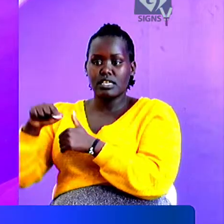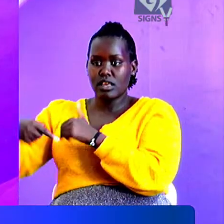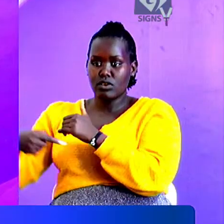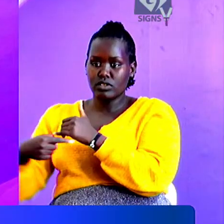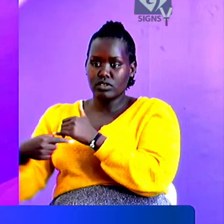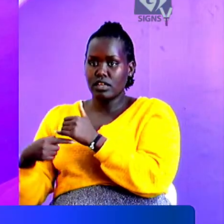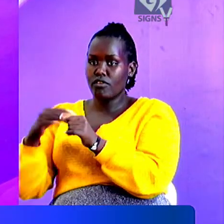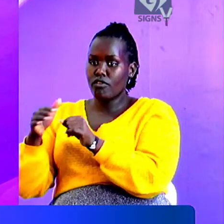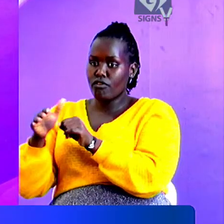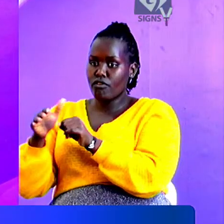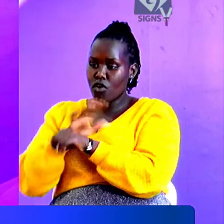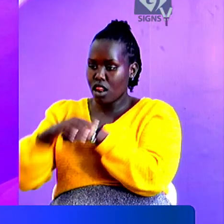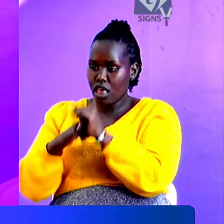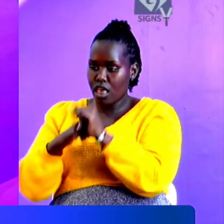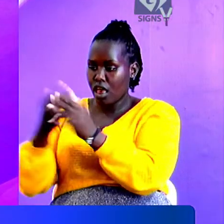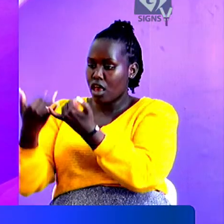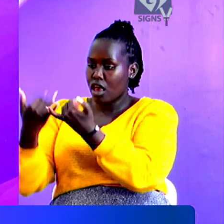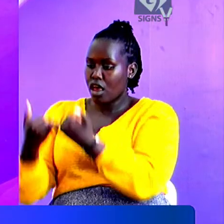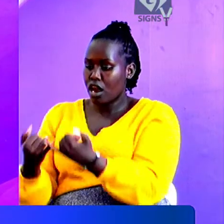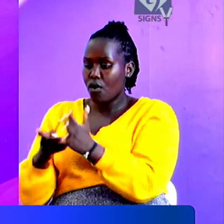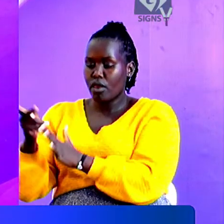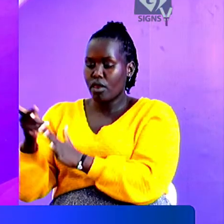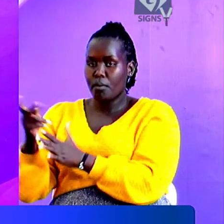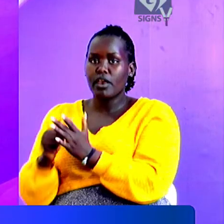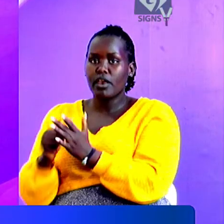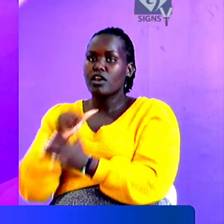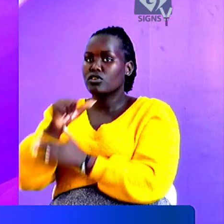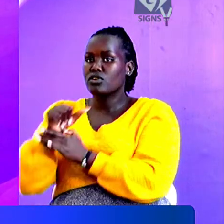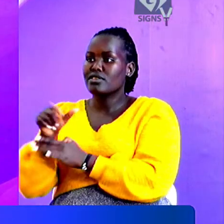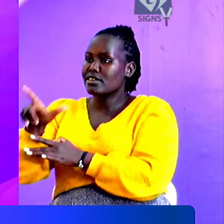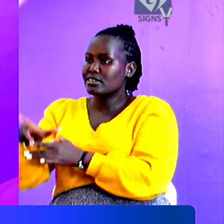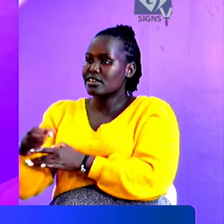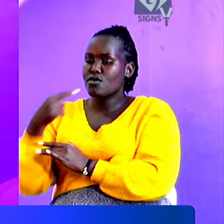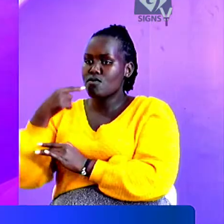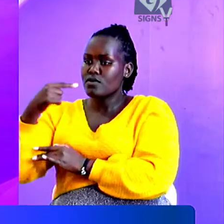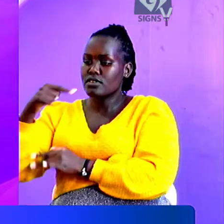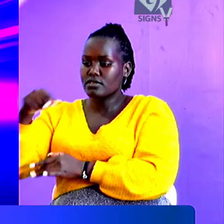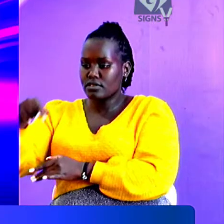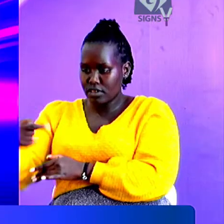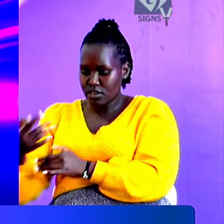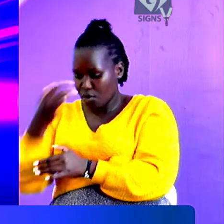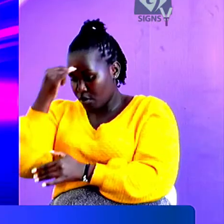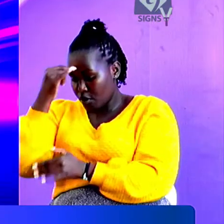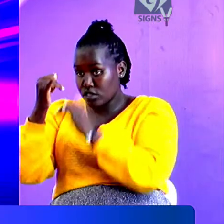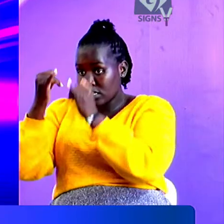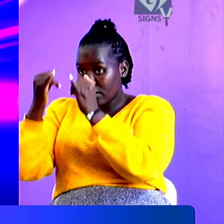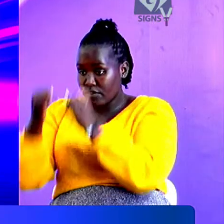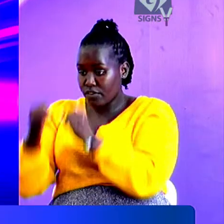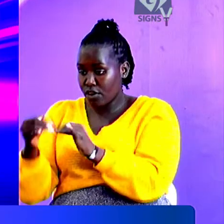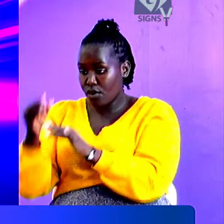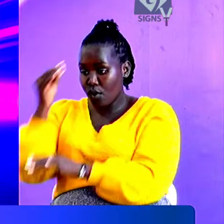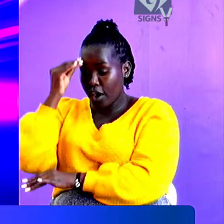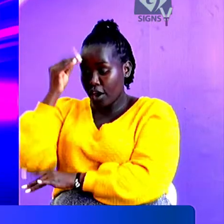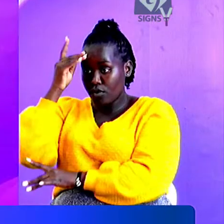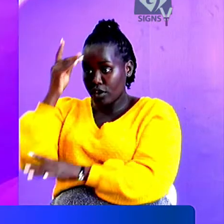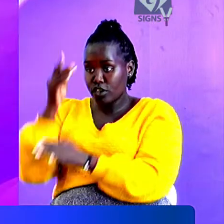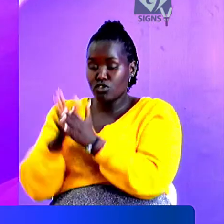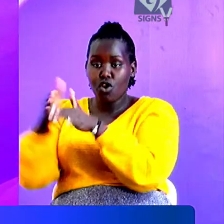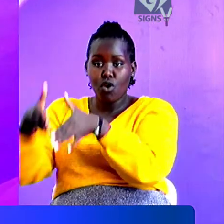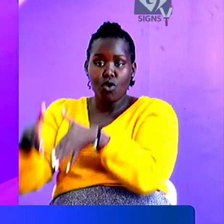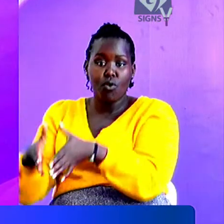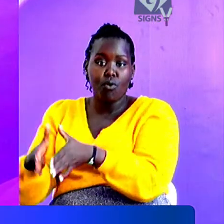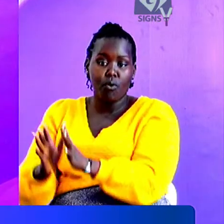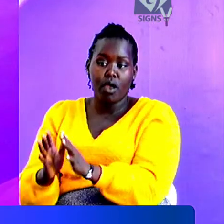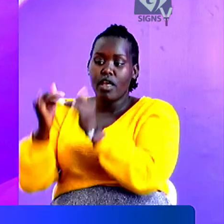All right. Right now they're paying not less than 100,000 because of the new education model that the government, the new funding model that